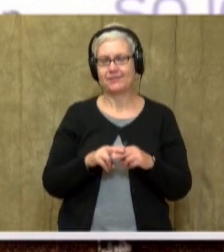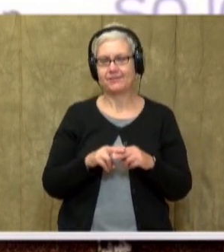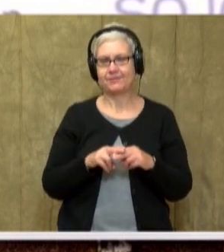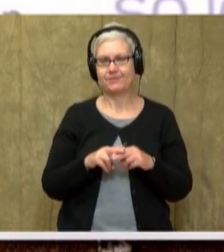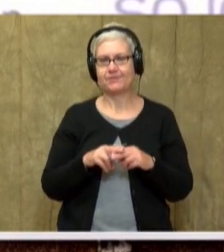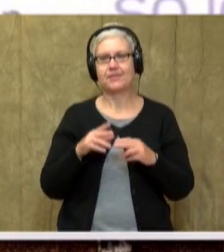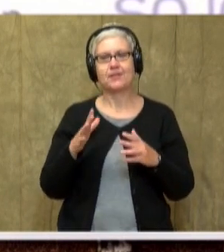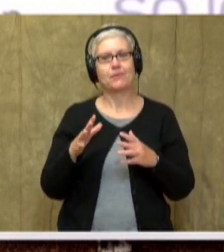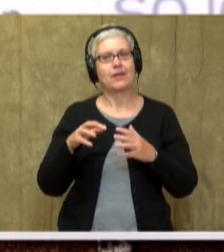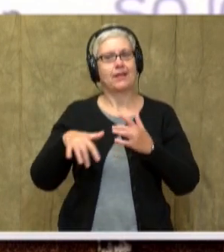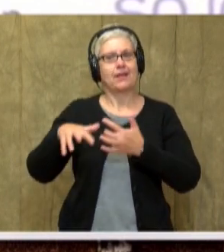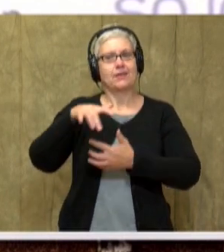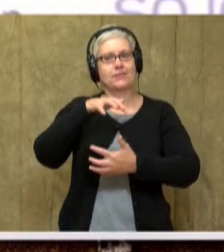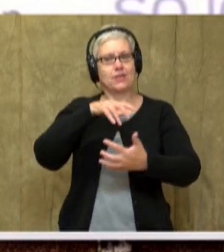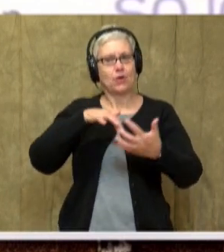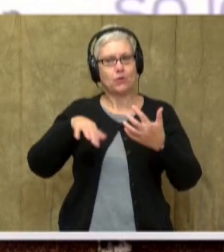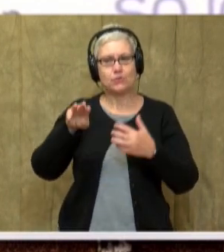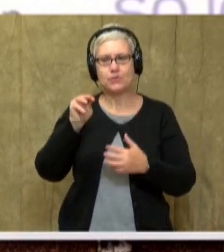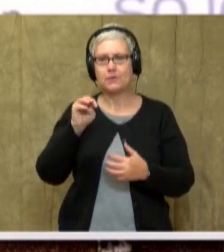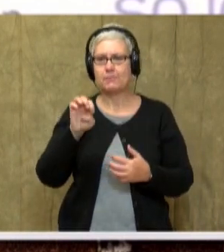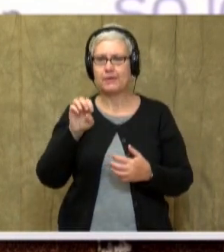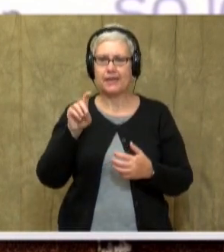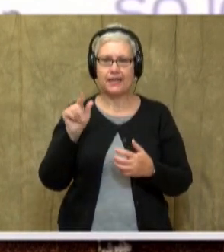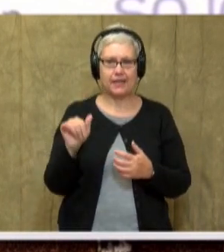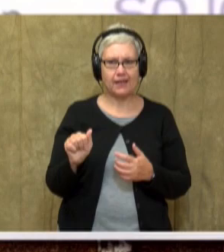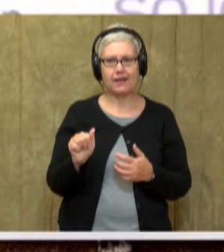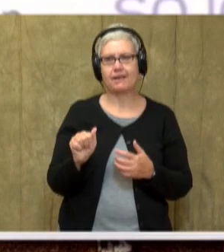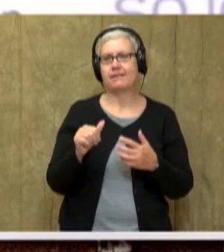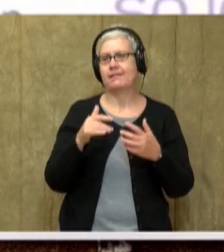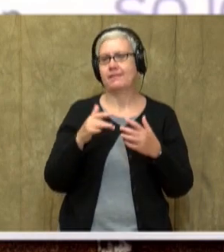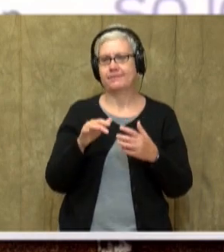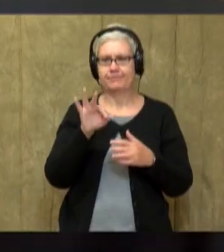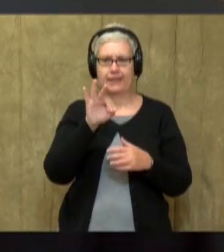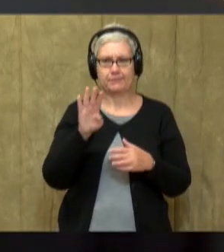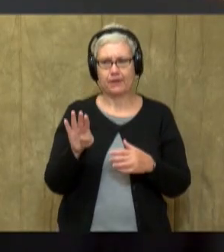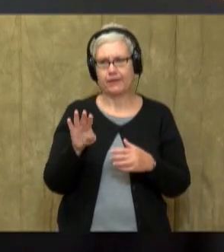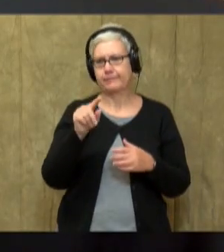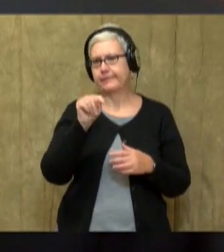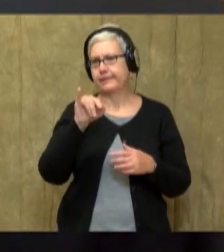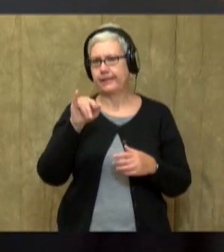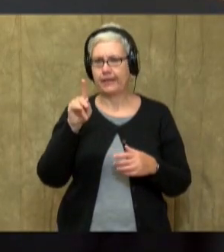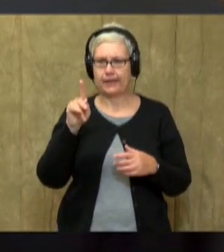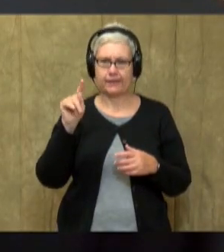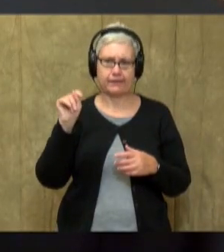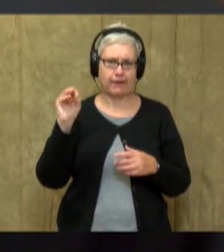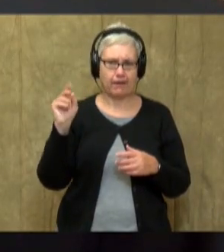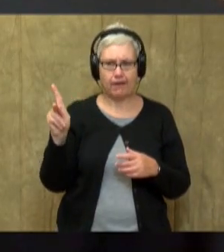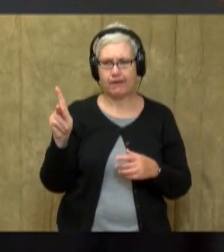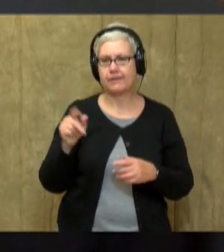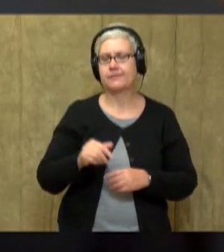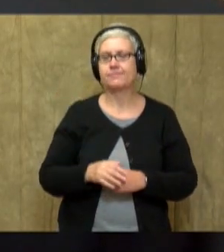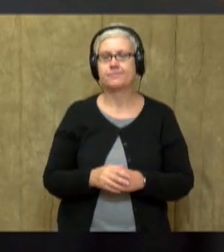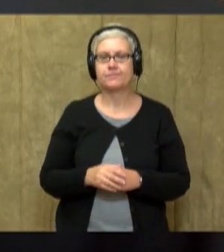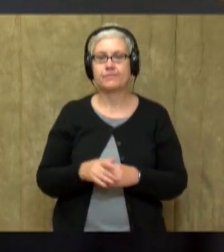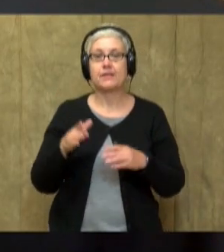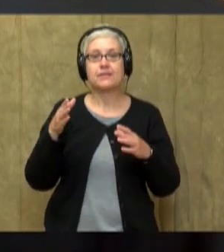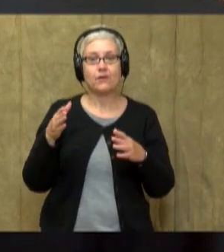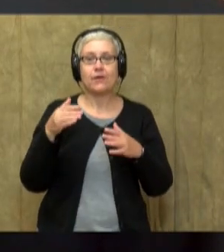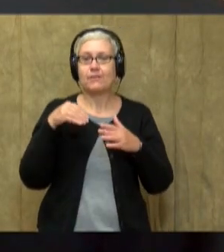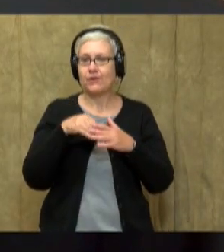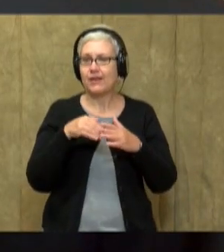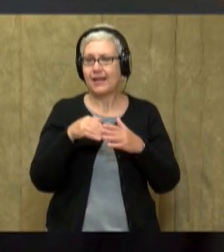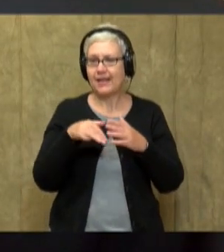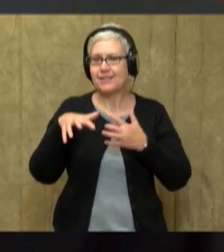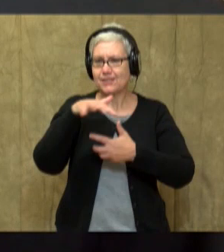some of our social media platforms that we're a part of now, especially TikTok. So if you are into that or